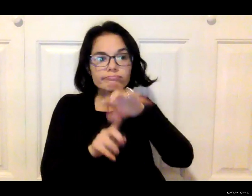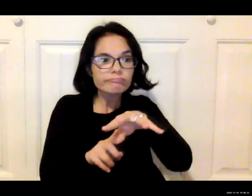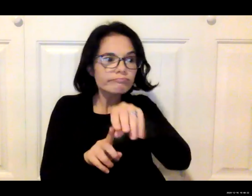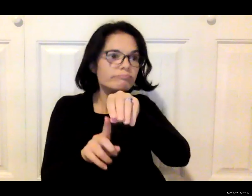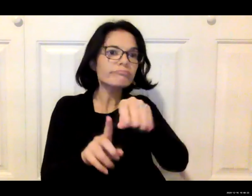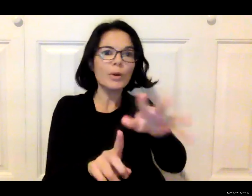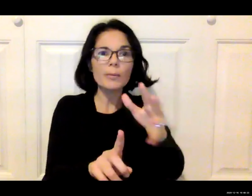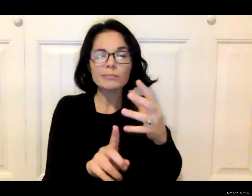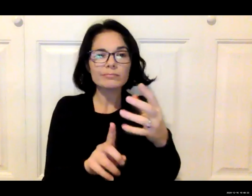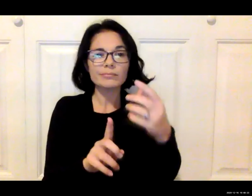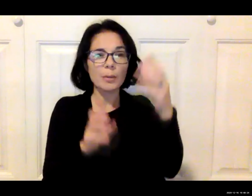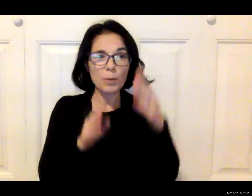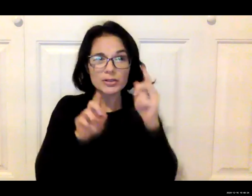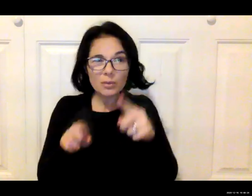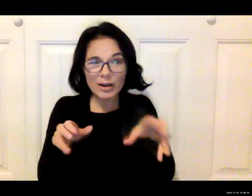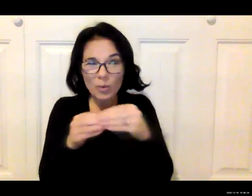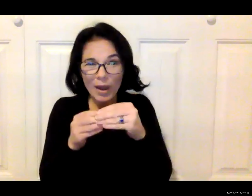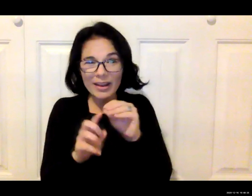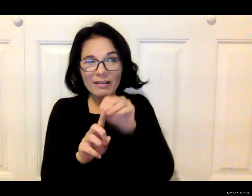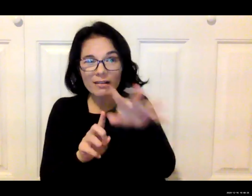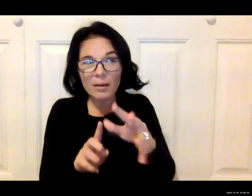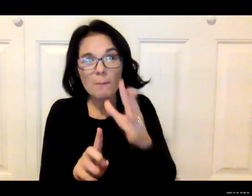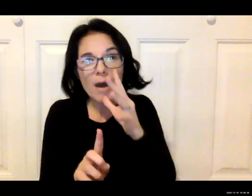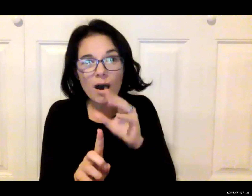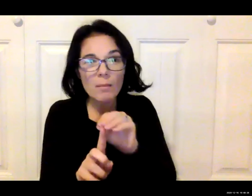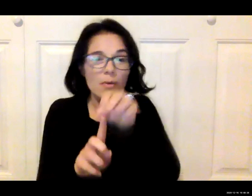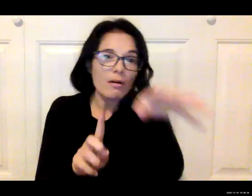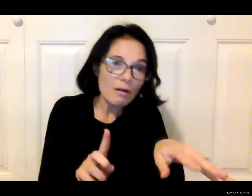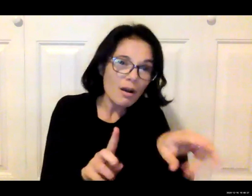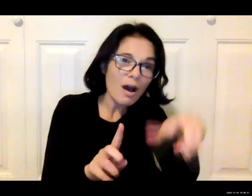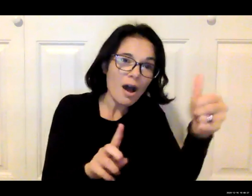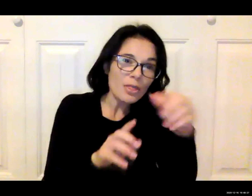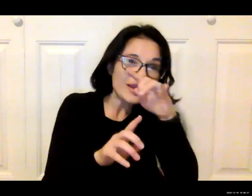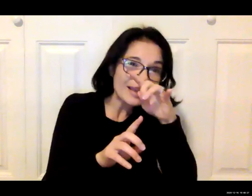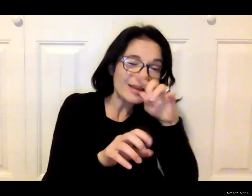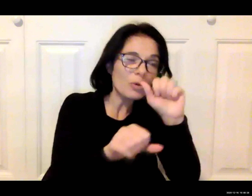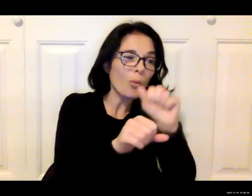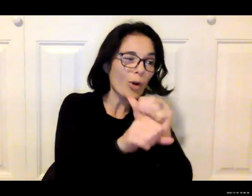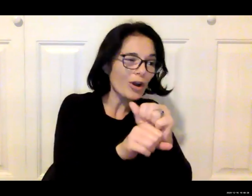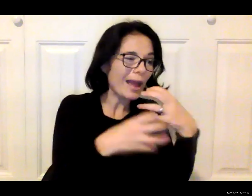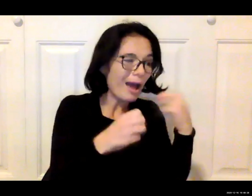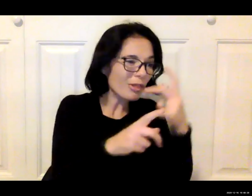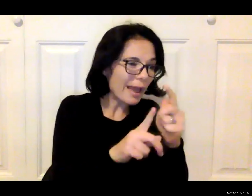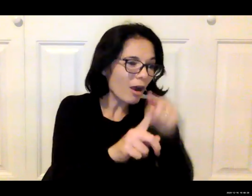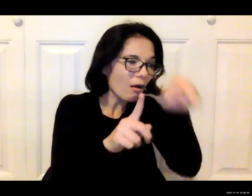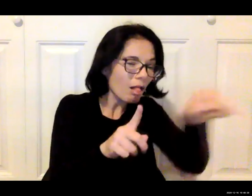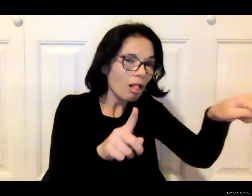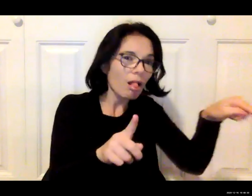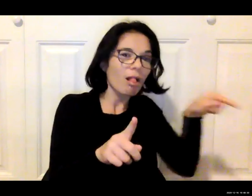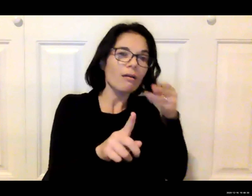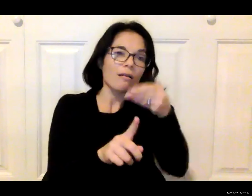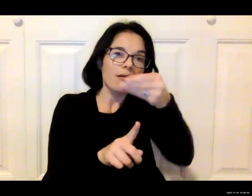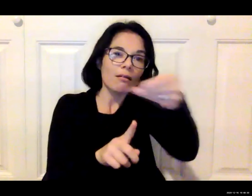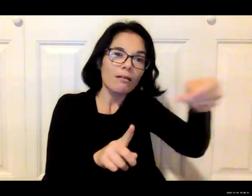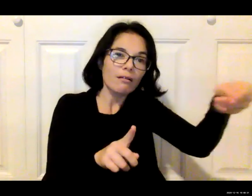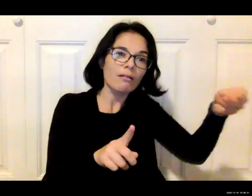her mom, who spread it to another child who worked at a healthcare place, and spread it to